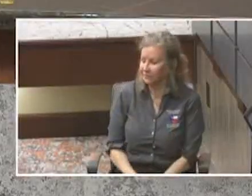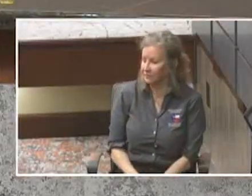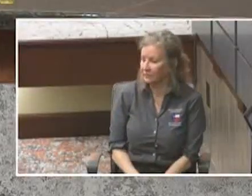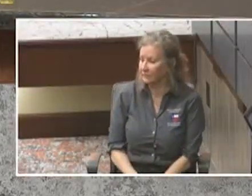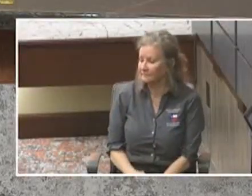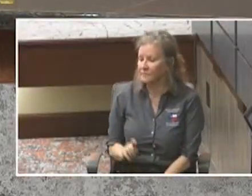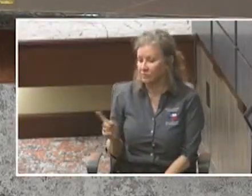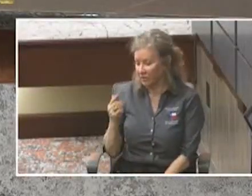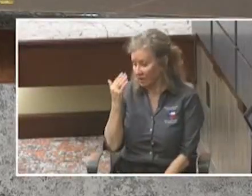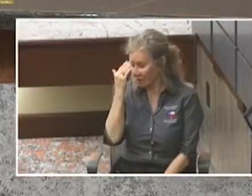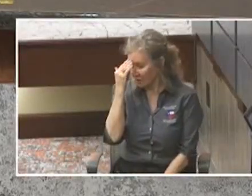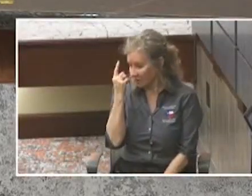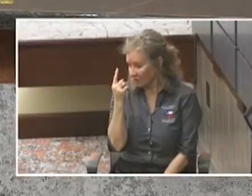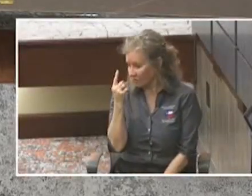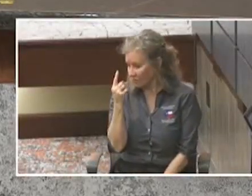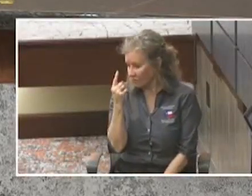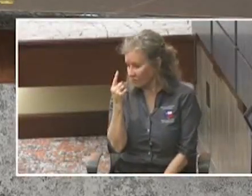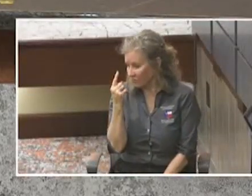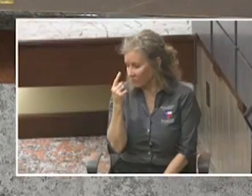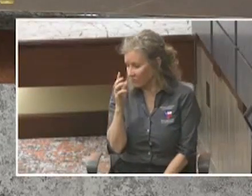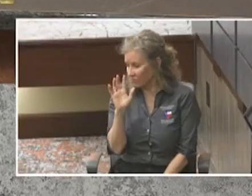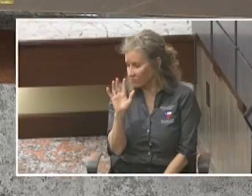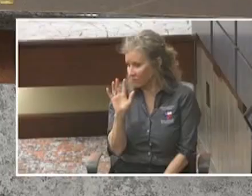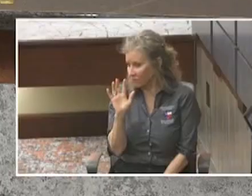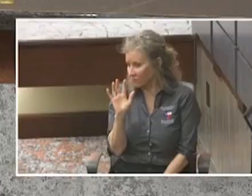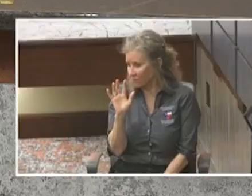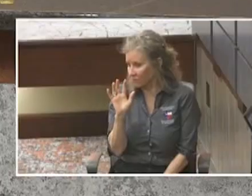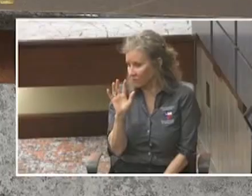know, that y'all share a face.